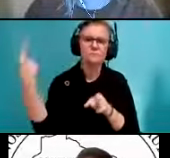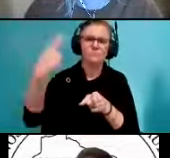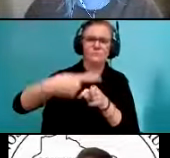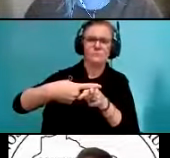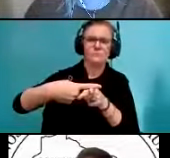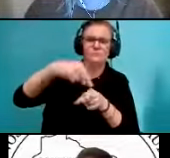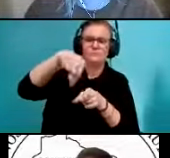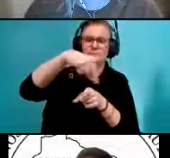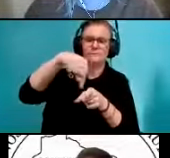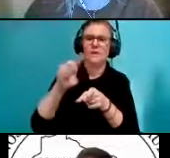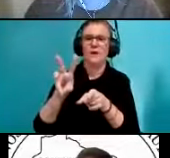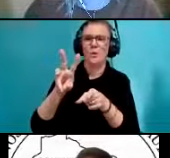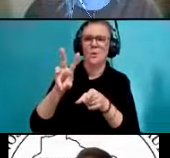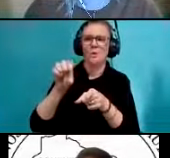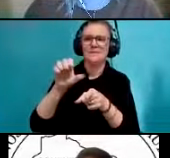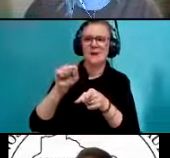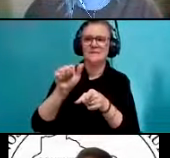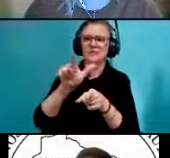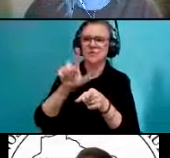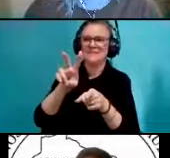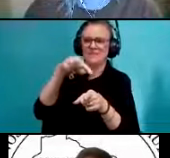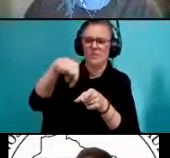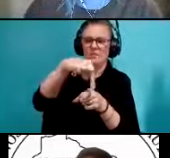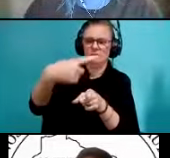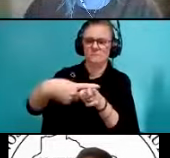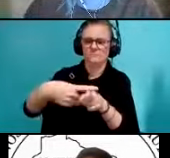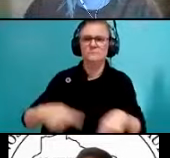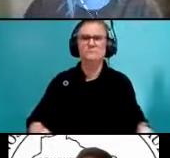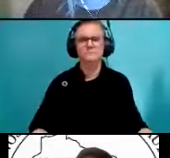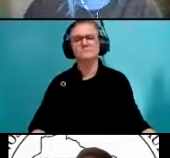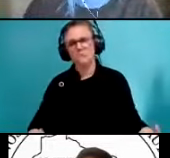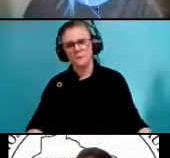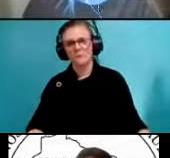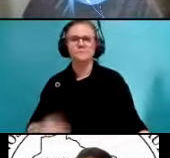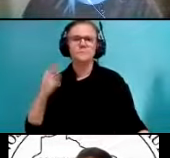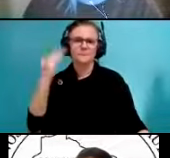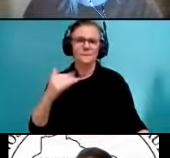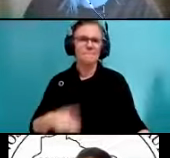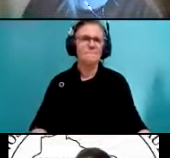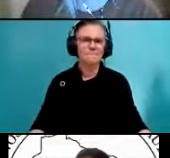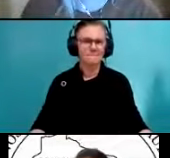intersect at Wisconsin and 27th Street. So next slide.